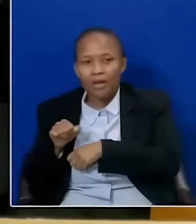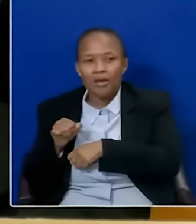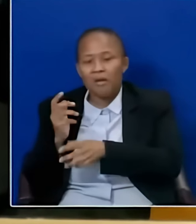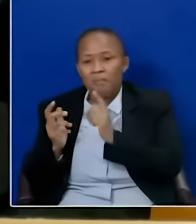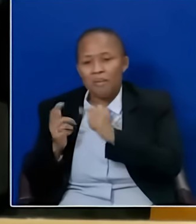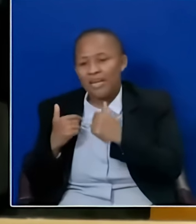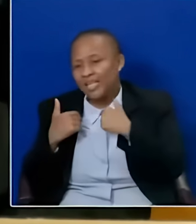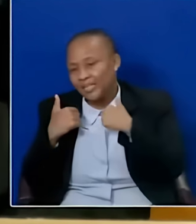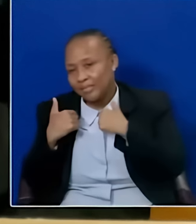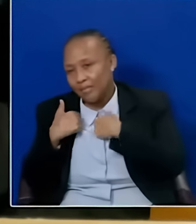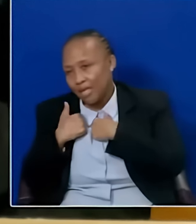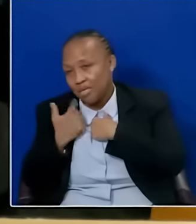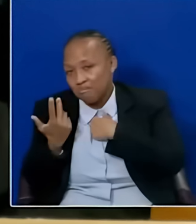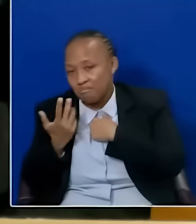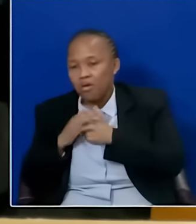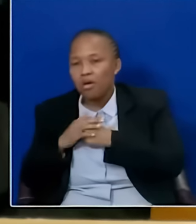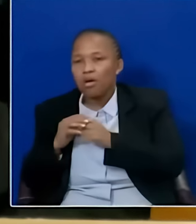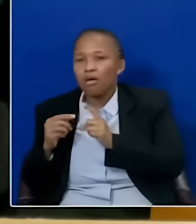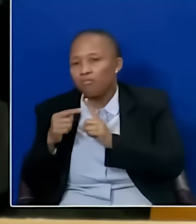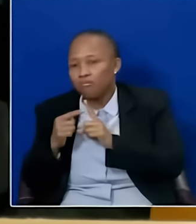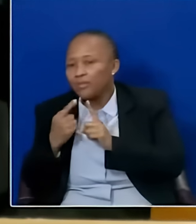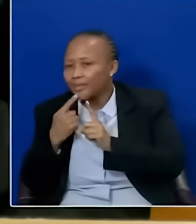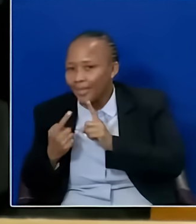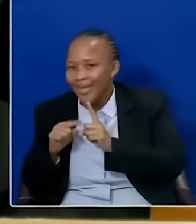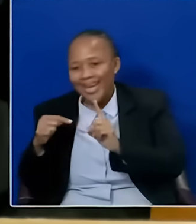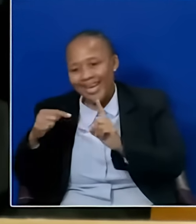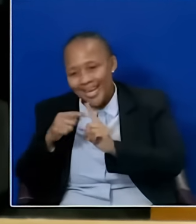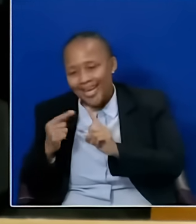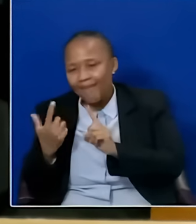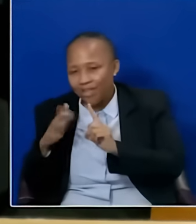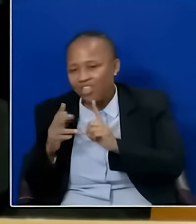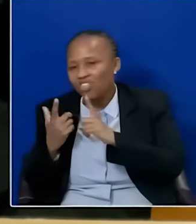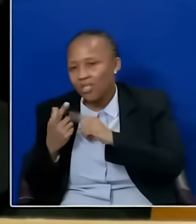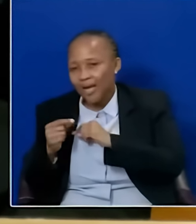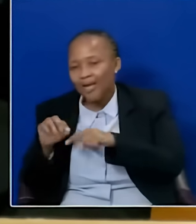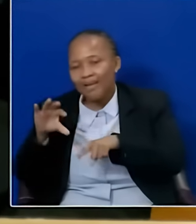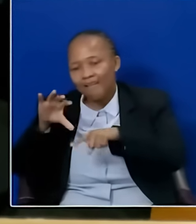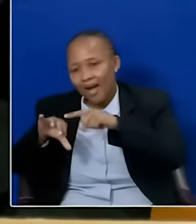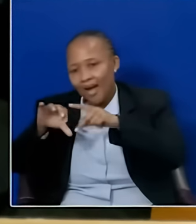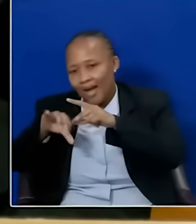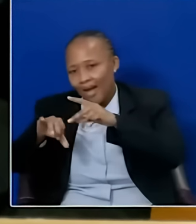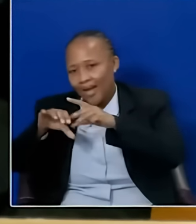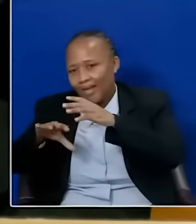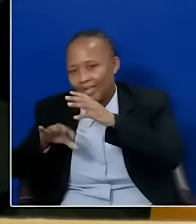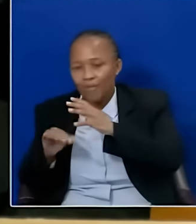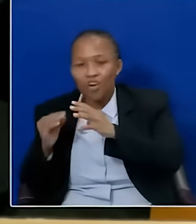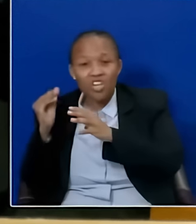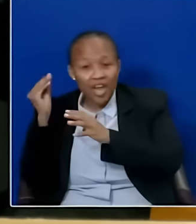say he has made findings about the specimen in paragraph 4.9, right? So he